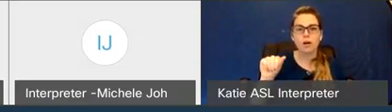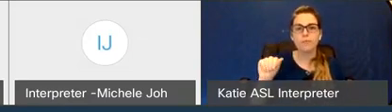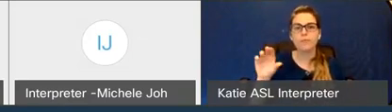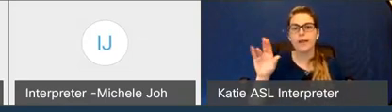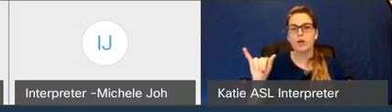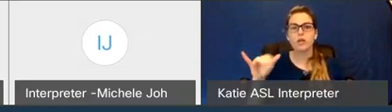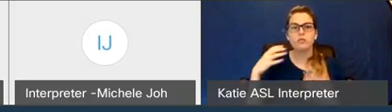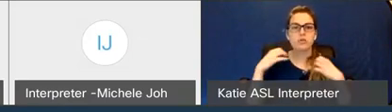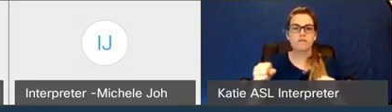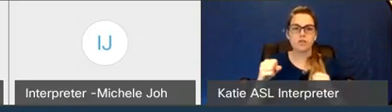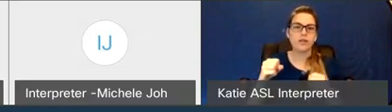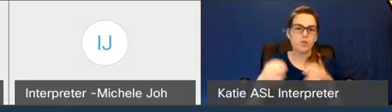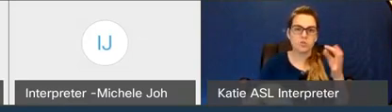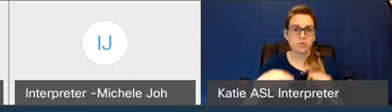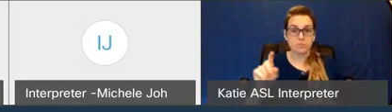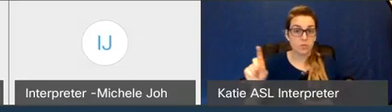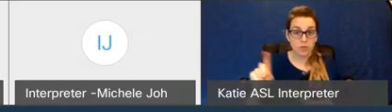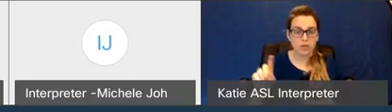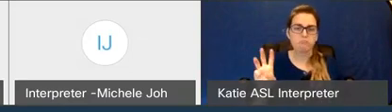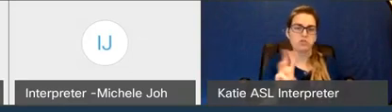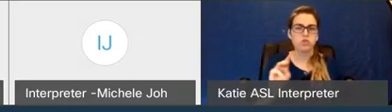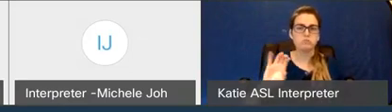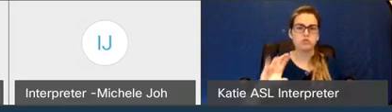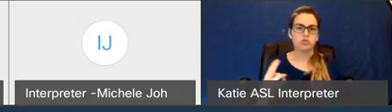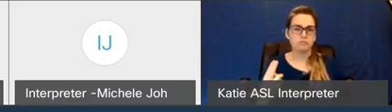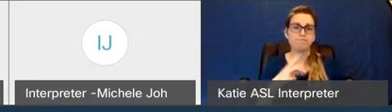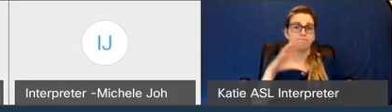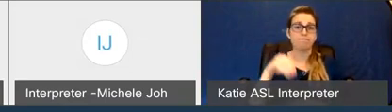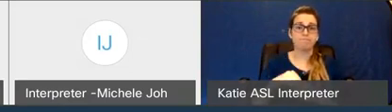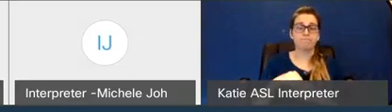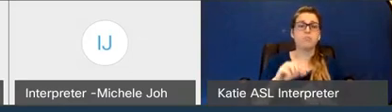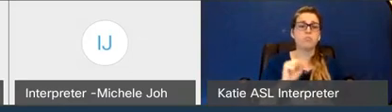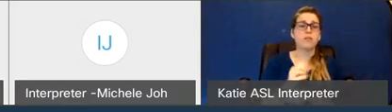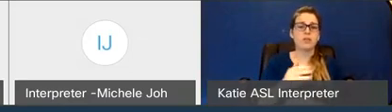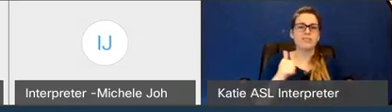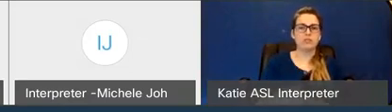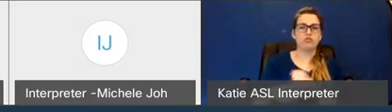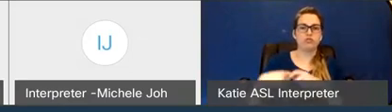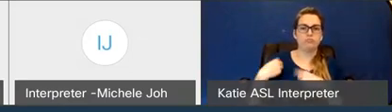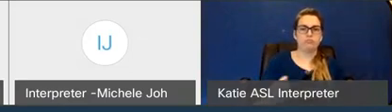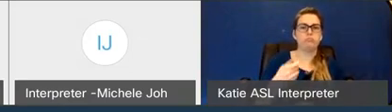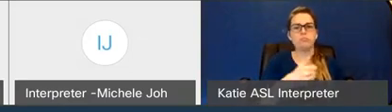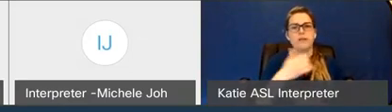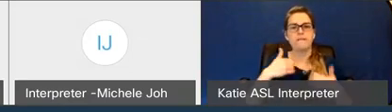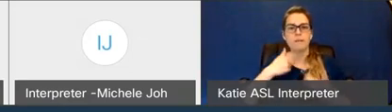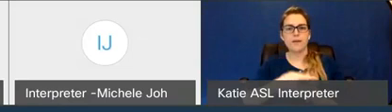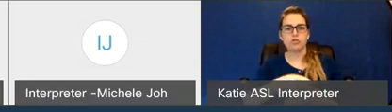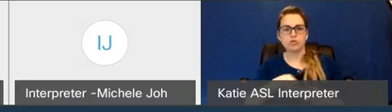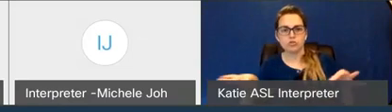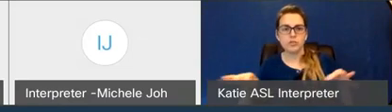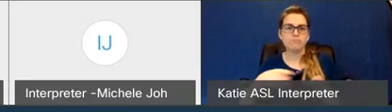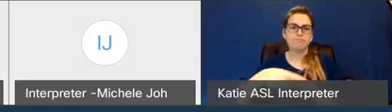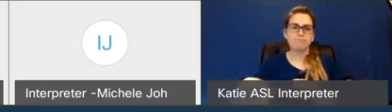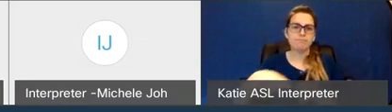He served in this position for 10 years. Mr. Brown holds master's degrees in public administration and social work, and